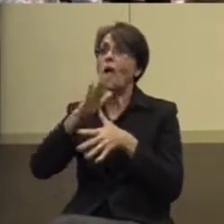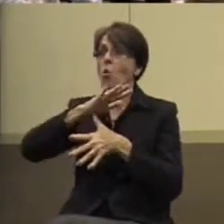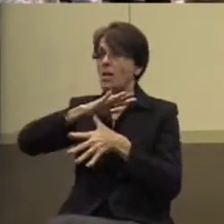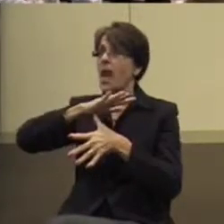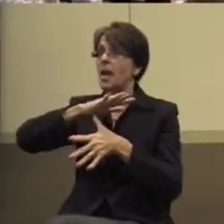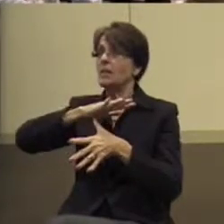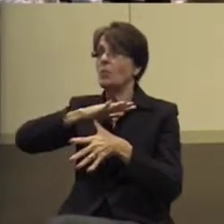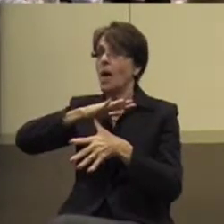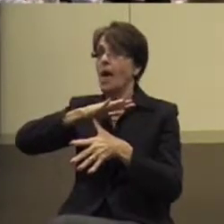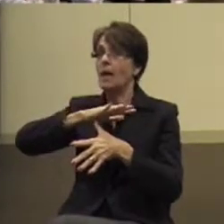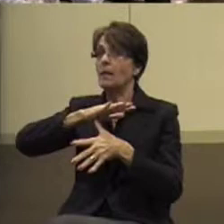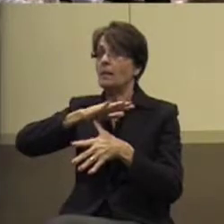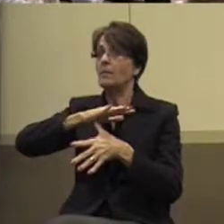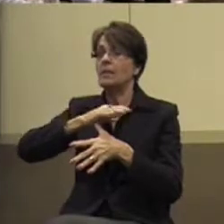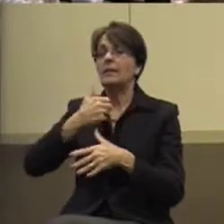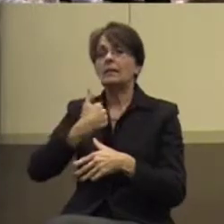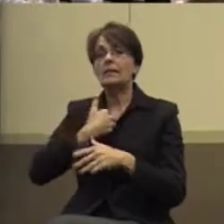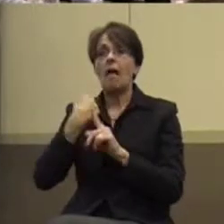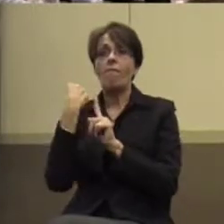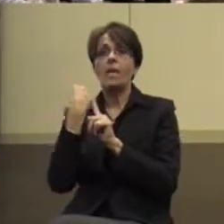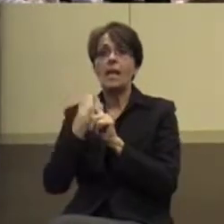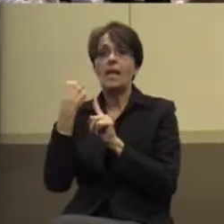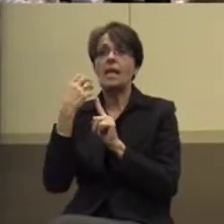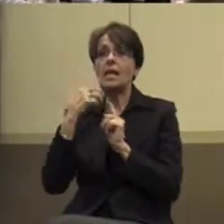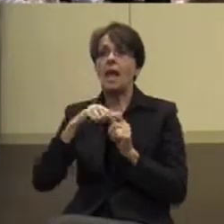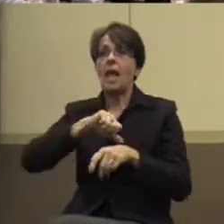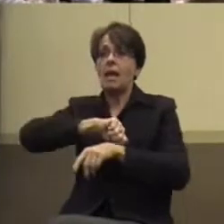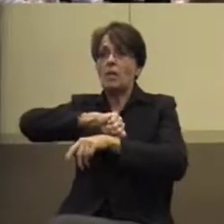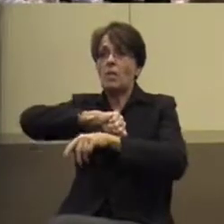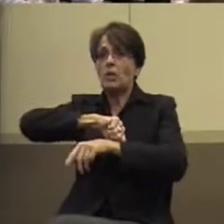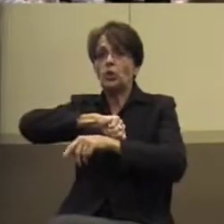right? Okay, self-hitting, pinching.